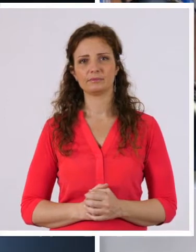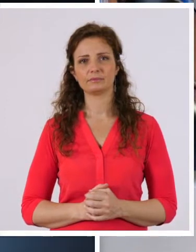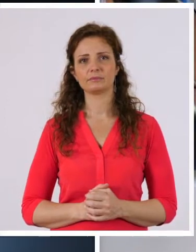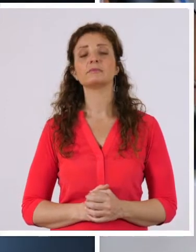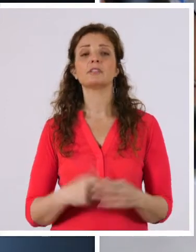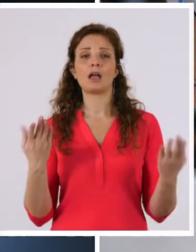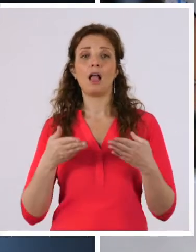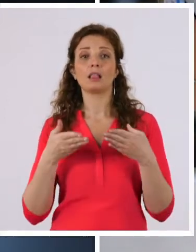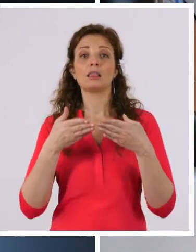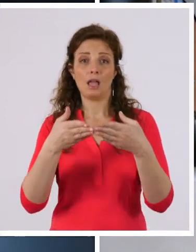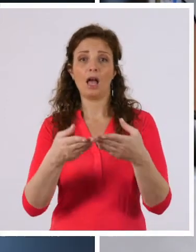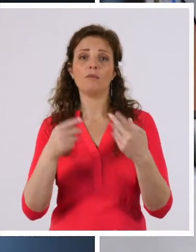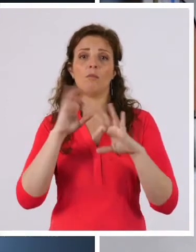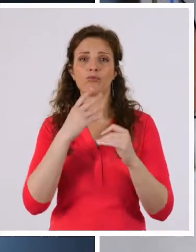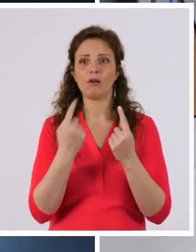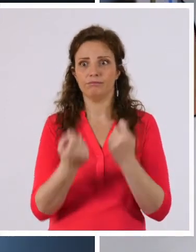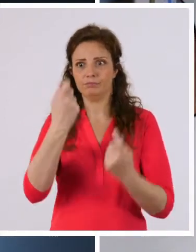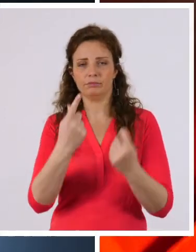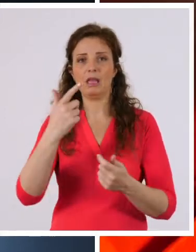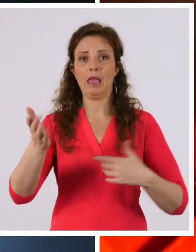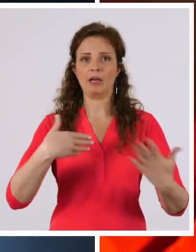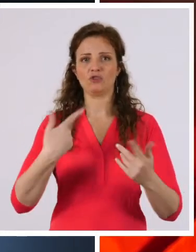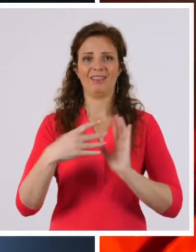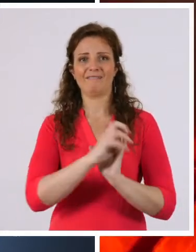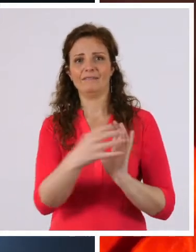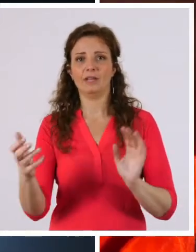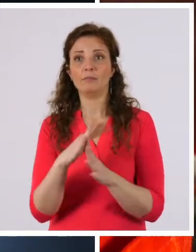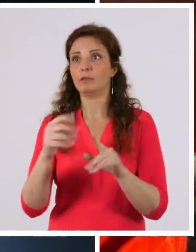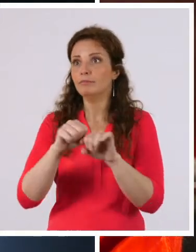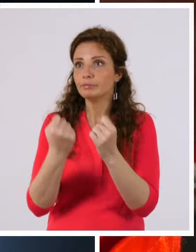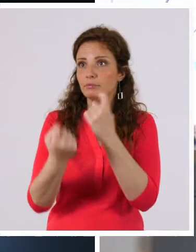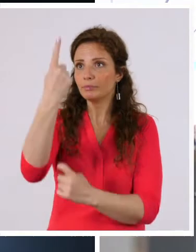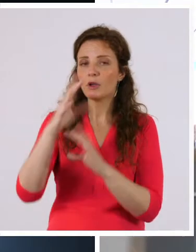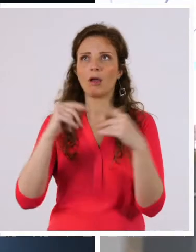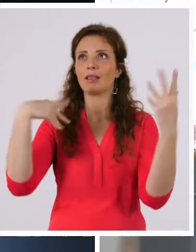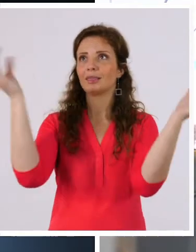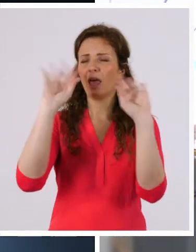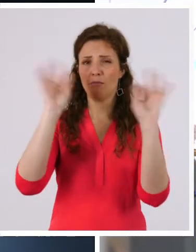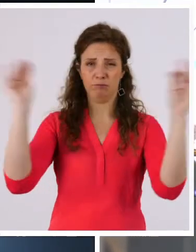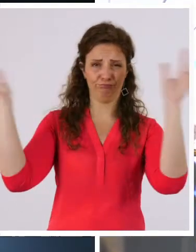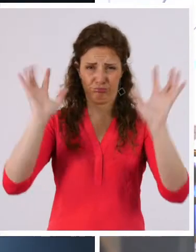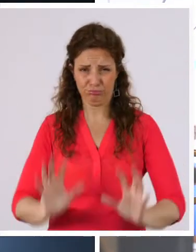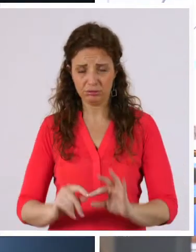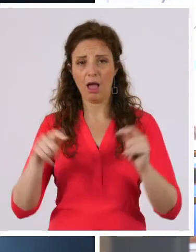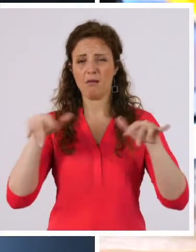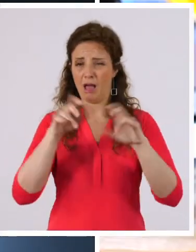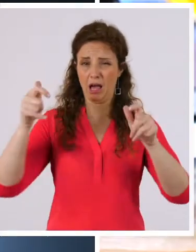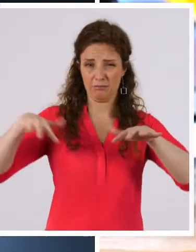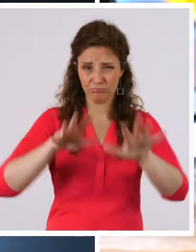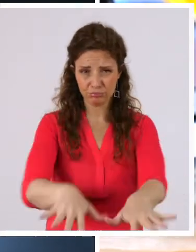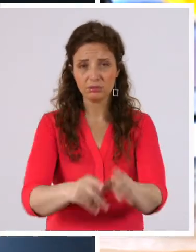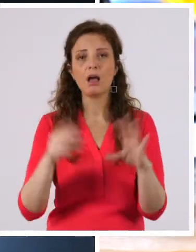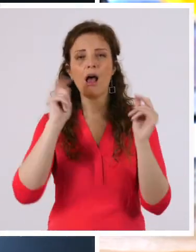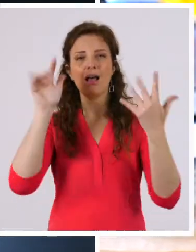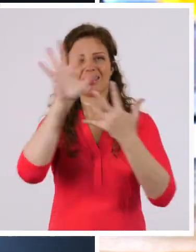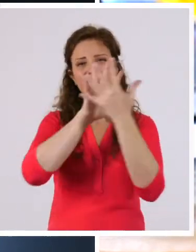Although the ship could face emergencies of various kinds due to adverse sea or weather conditions, fog or